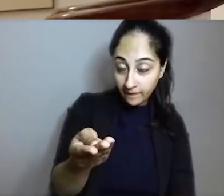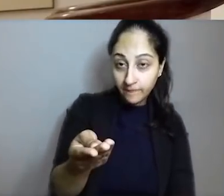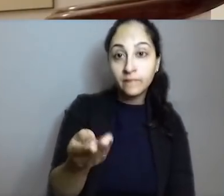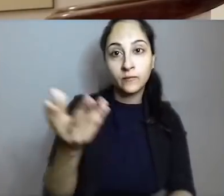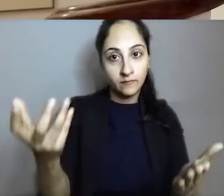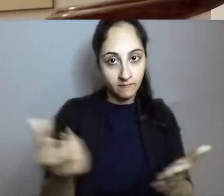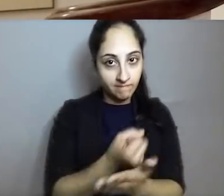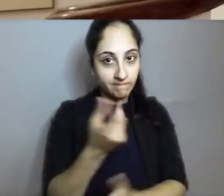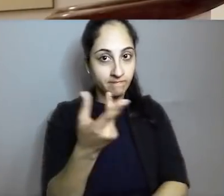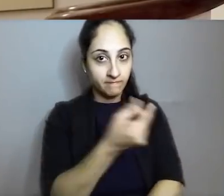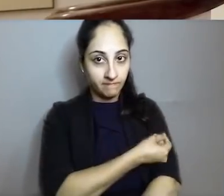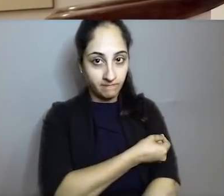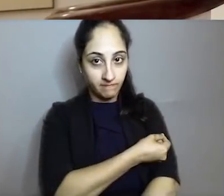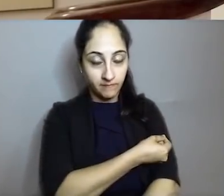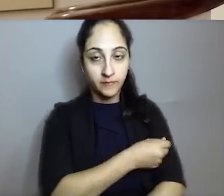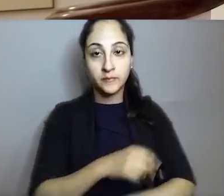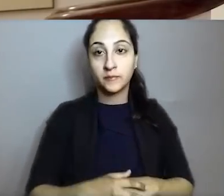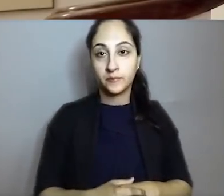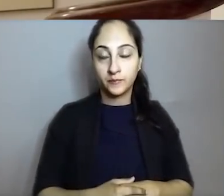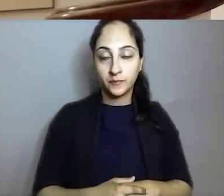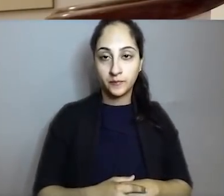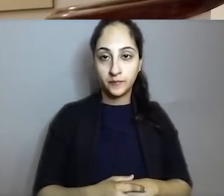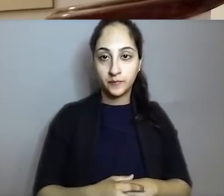that you indeed take it.